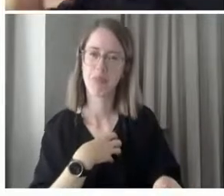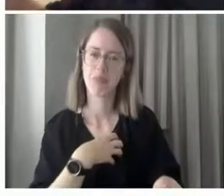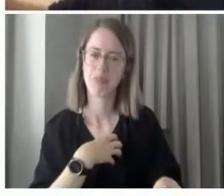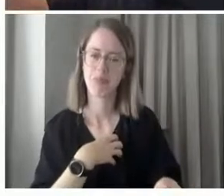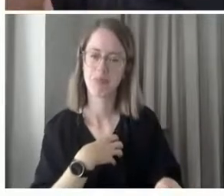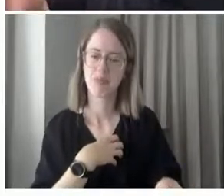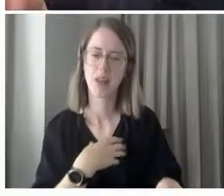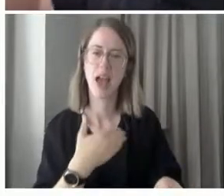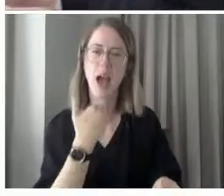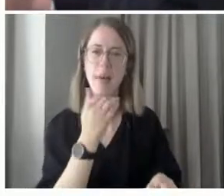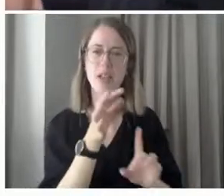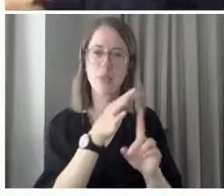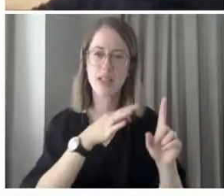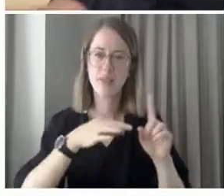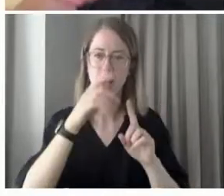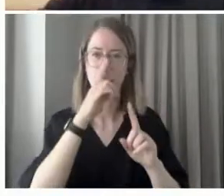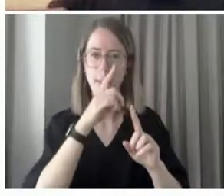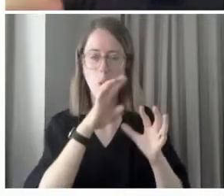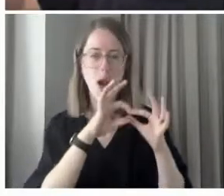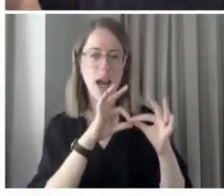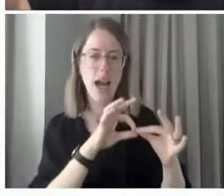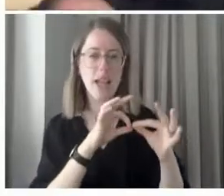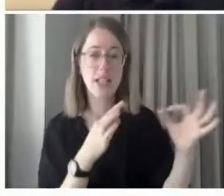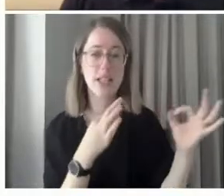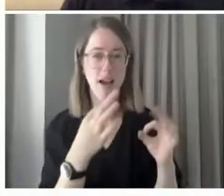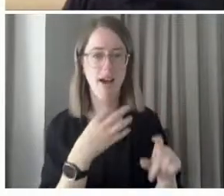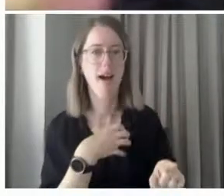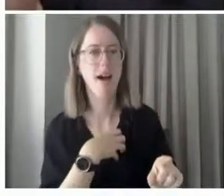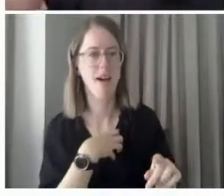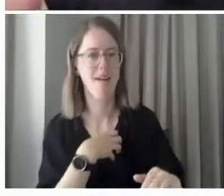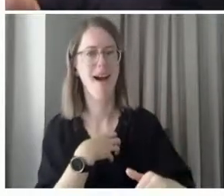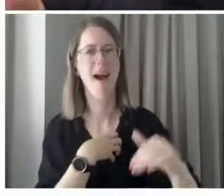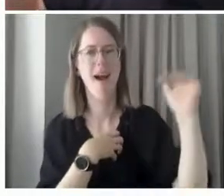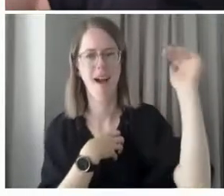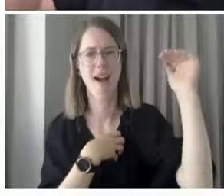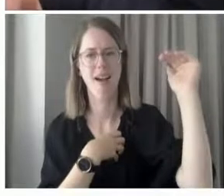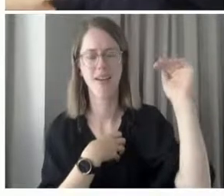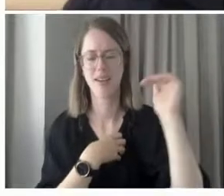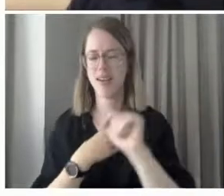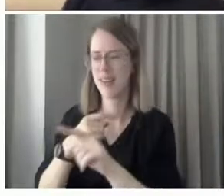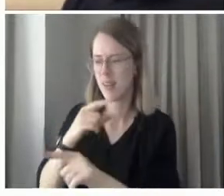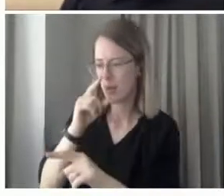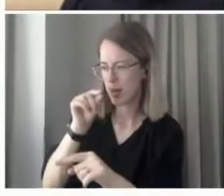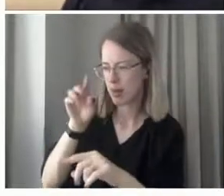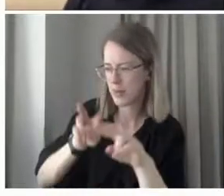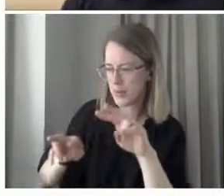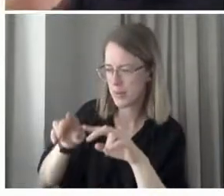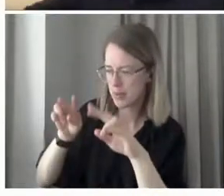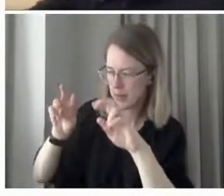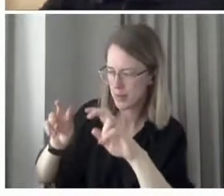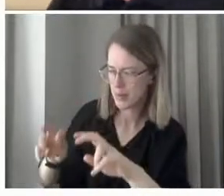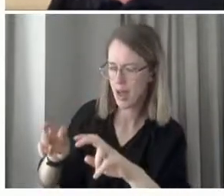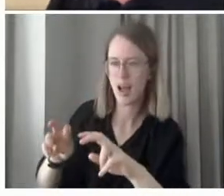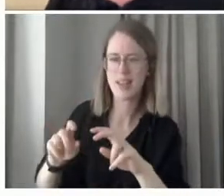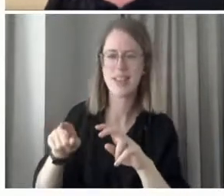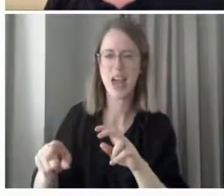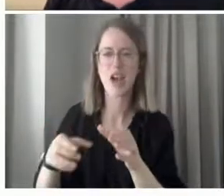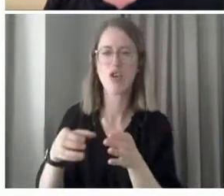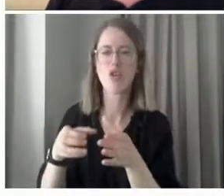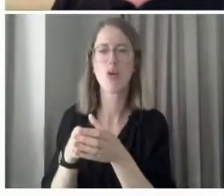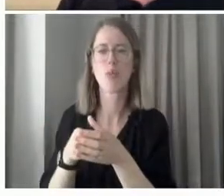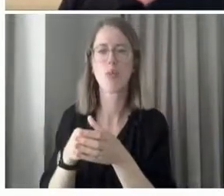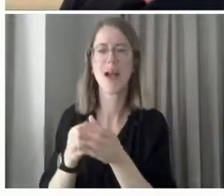to which Pacifica audiences engage in dance. Oh, look, it's more. And then we could drill down into that and say, oh, look, it's essence and it's